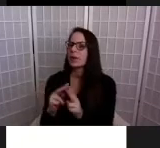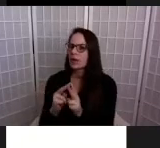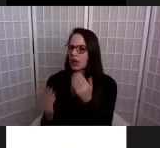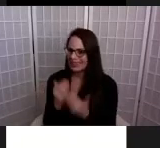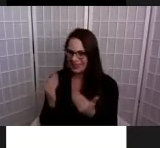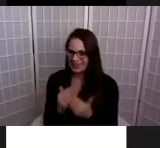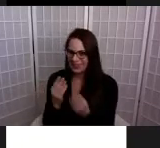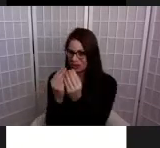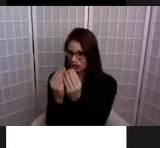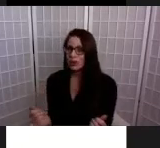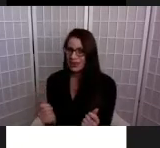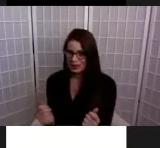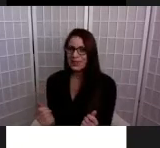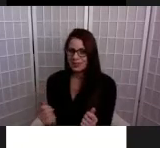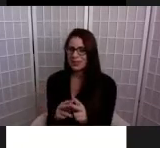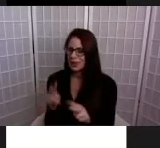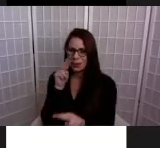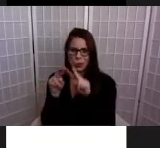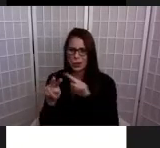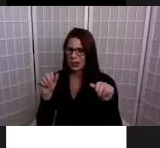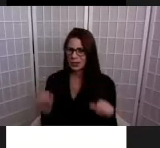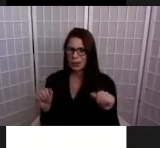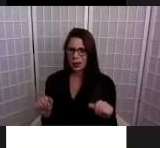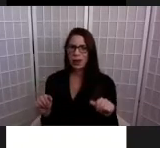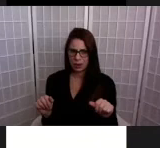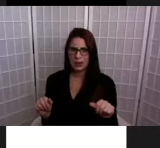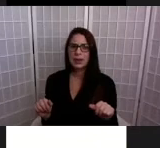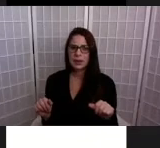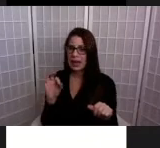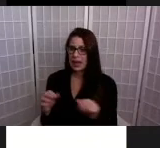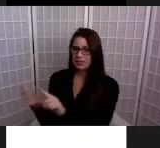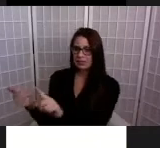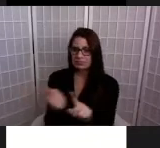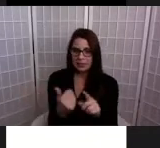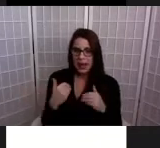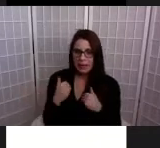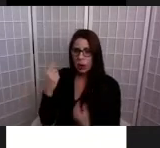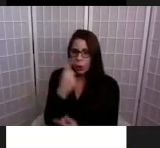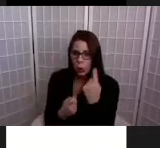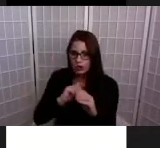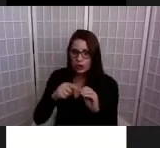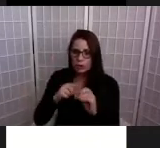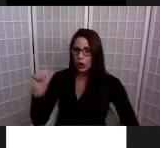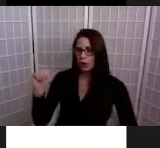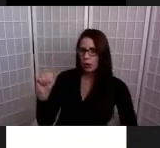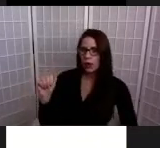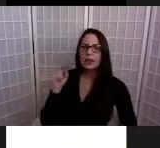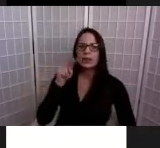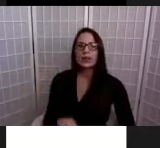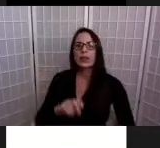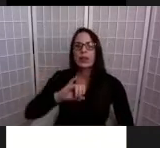to treat, very predictable. So if you have questions about arthritis, you can go to the Johns Hopkins